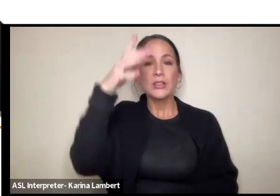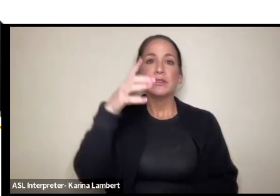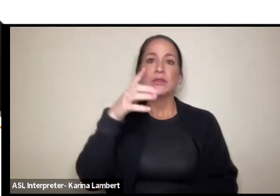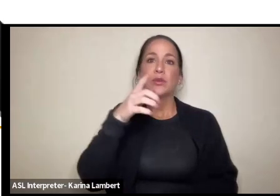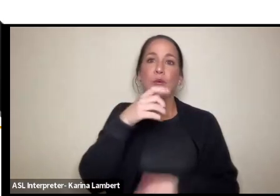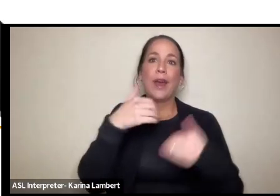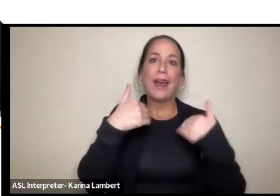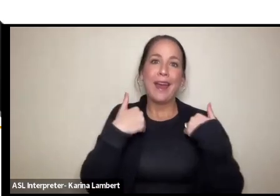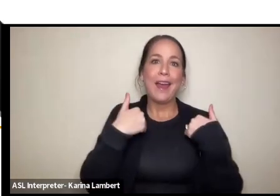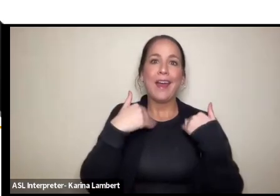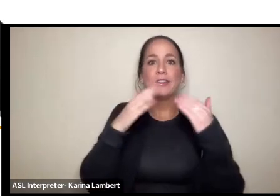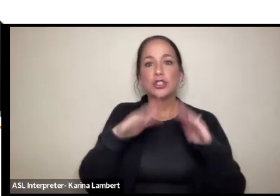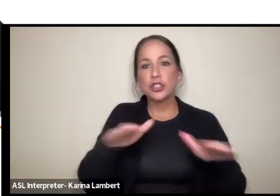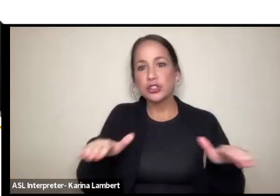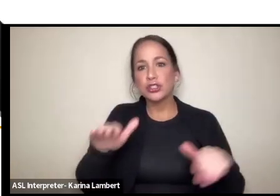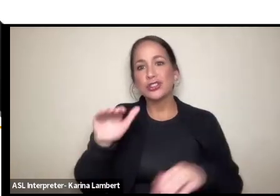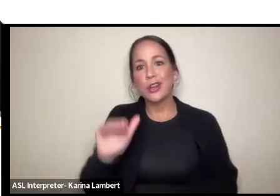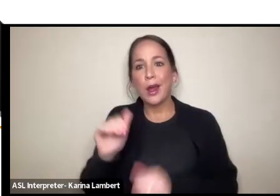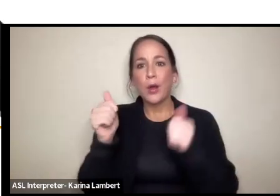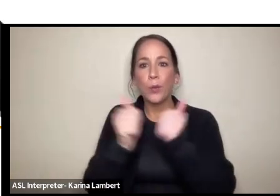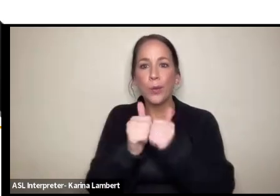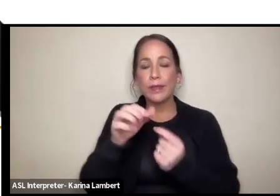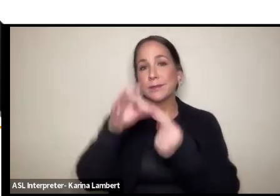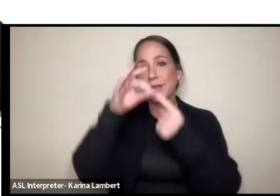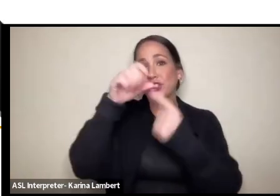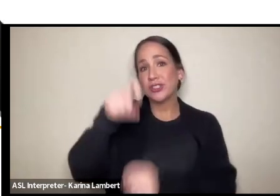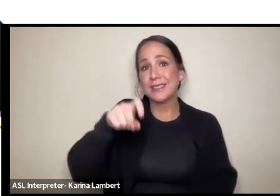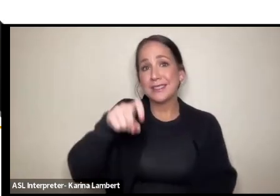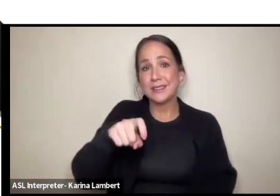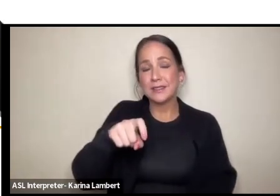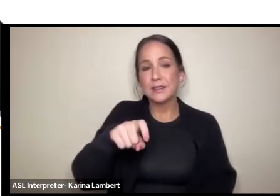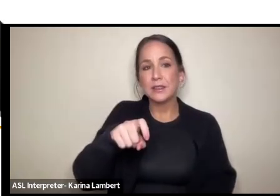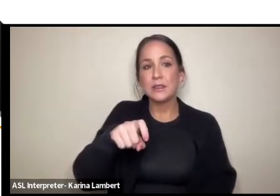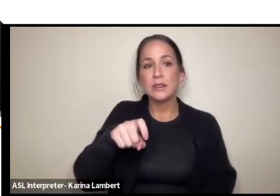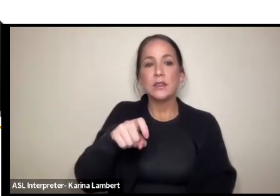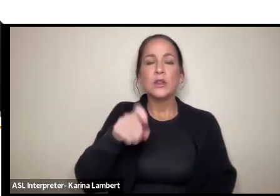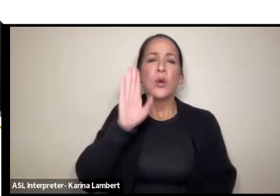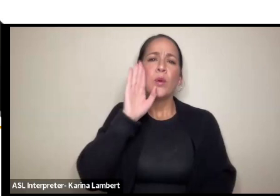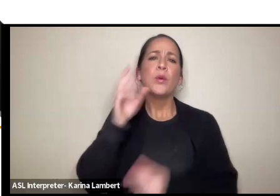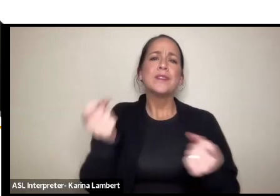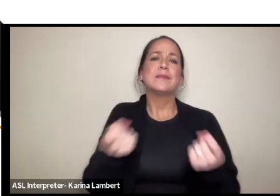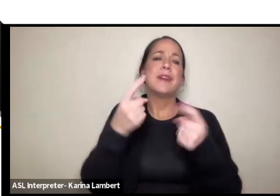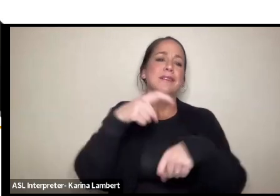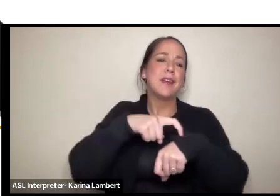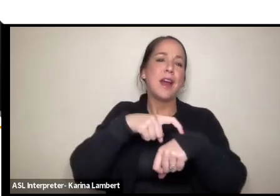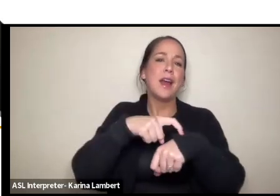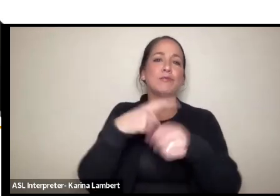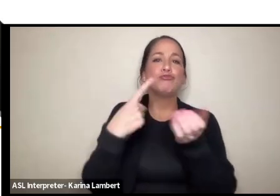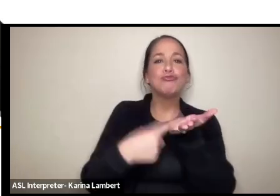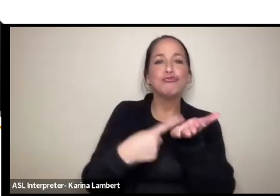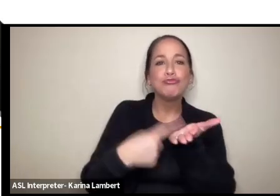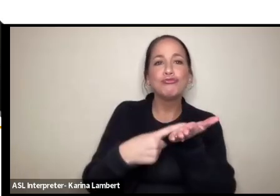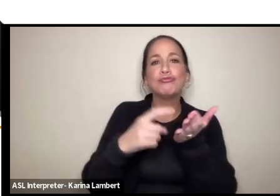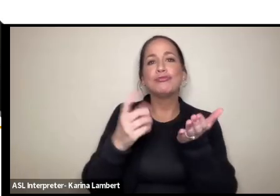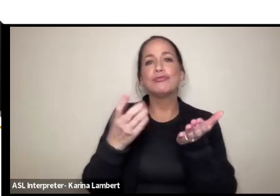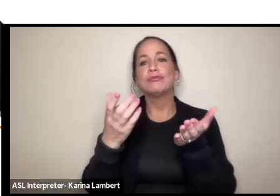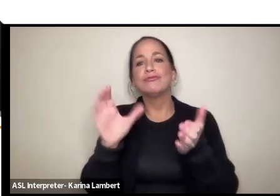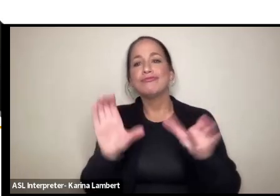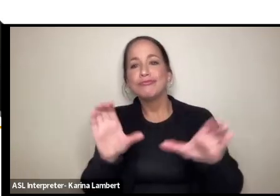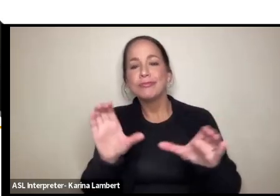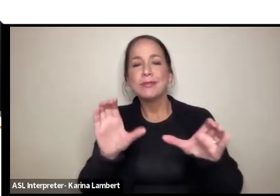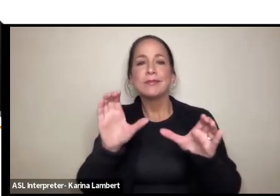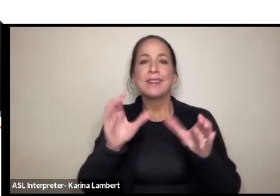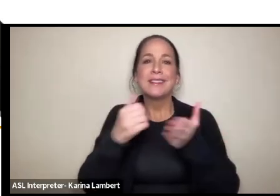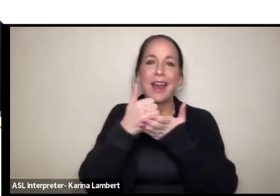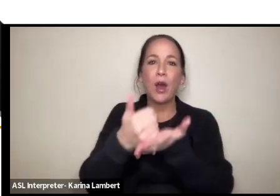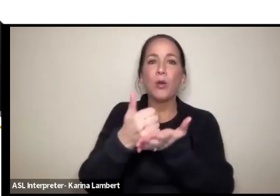or a child with special needs. So they're going to spend a little bit of time talking about and helping you